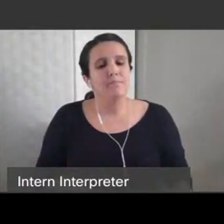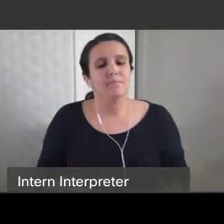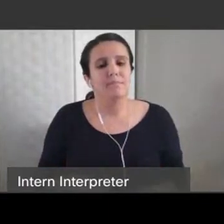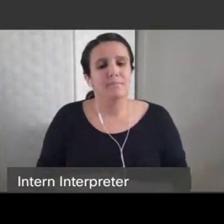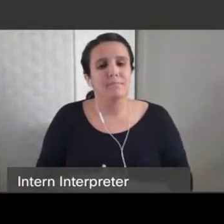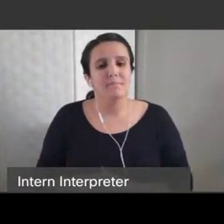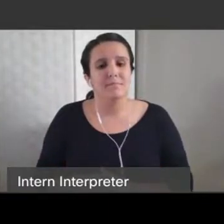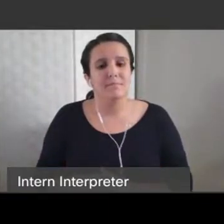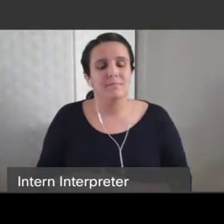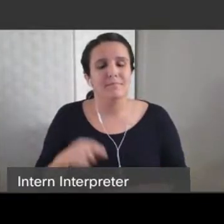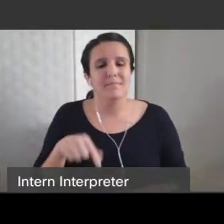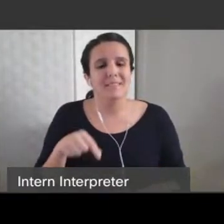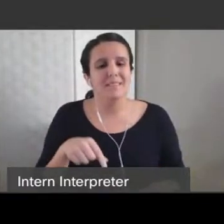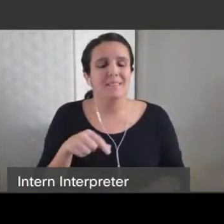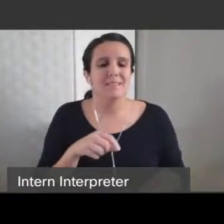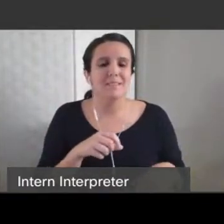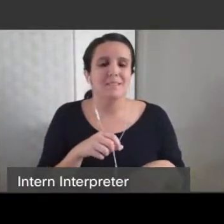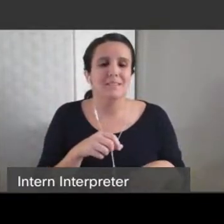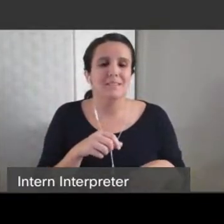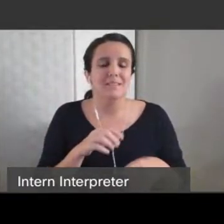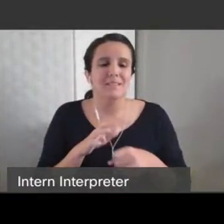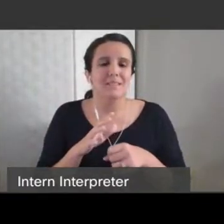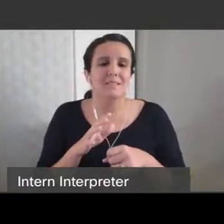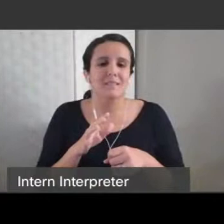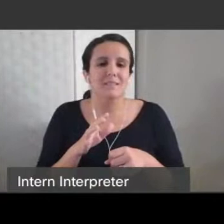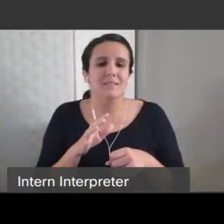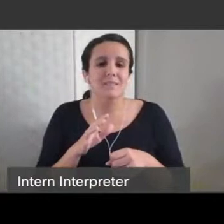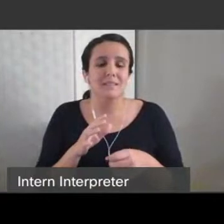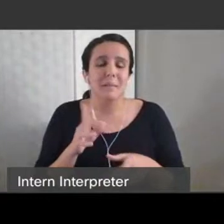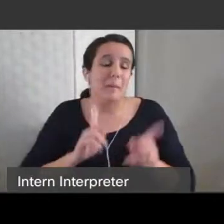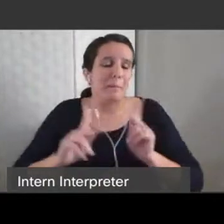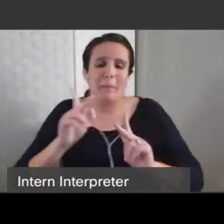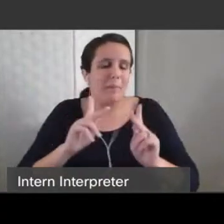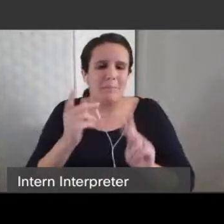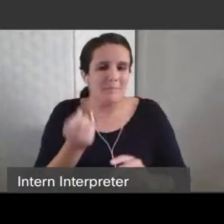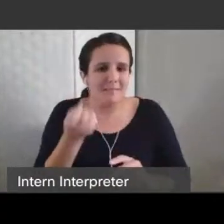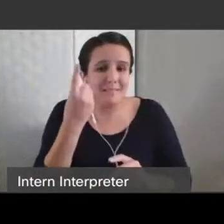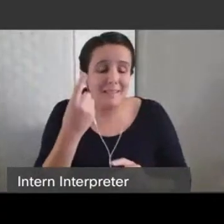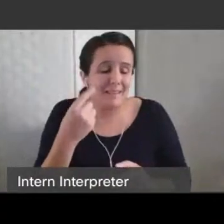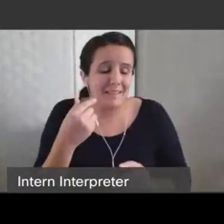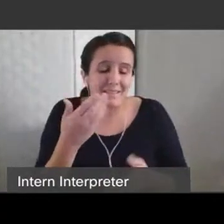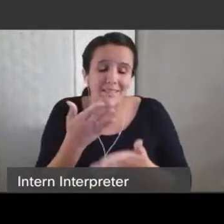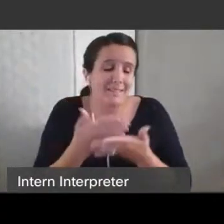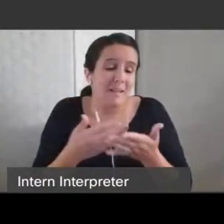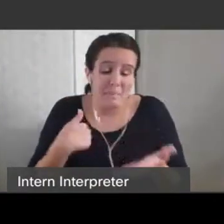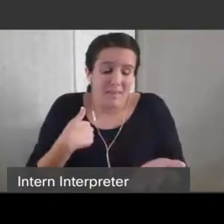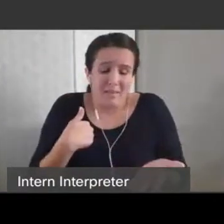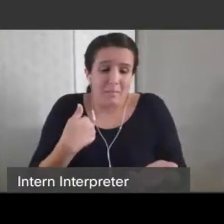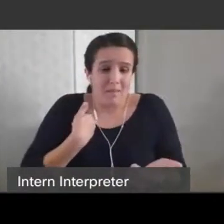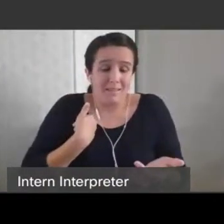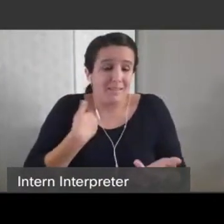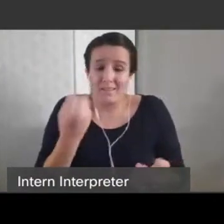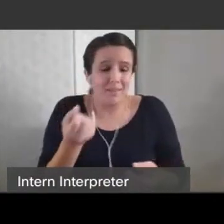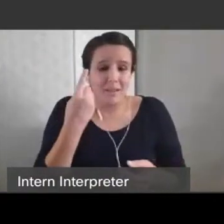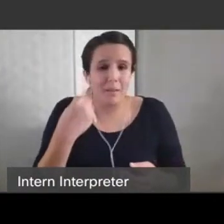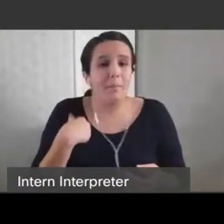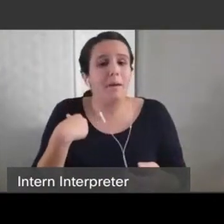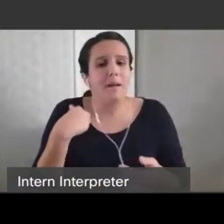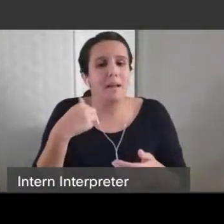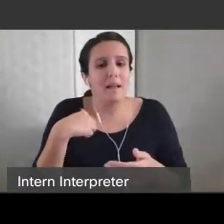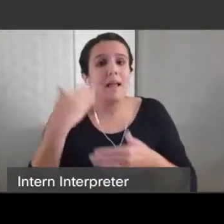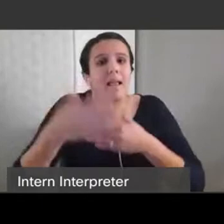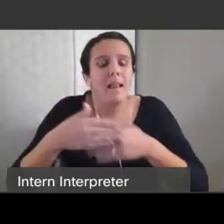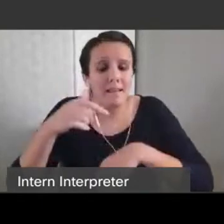is downhearting for the people who don't understand. I'm one of those people. But I'm going to understand the next